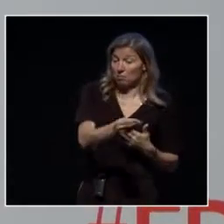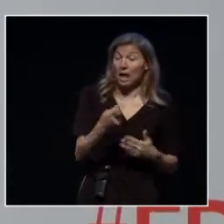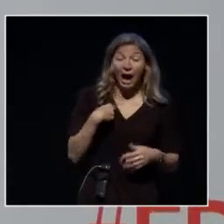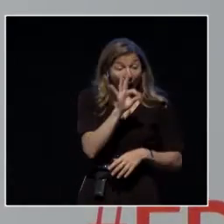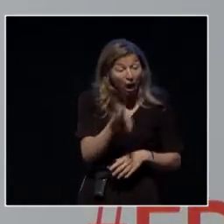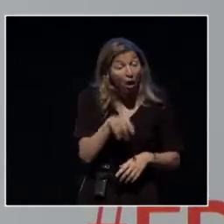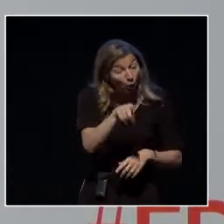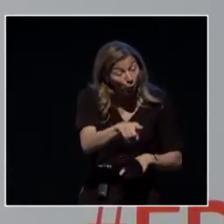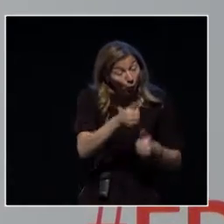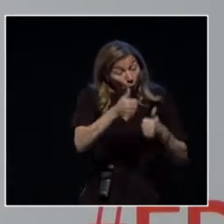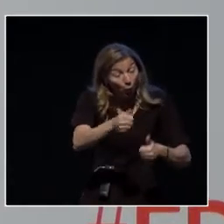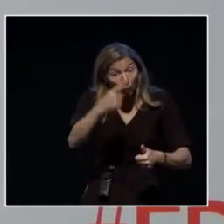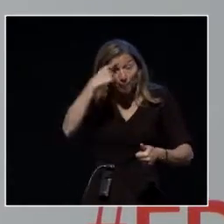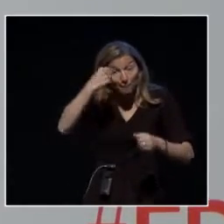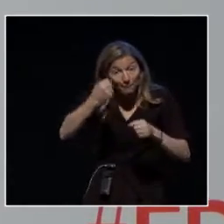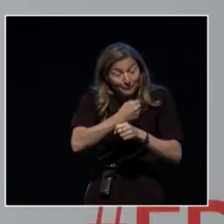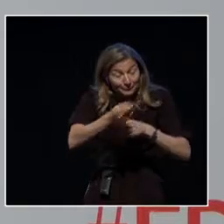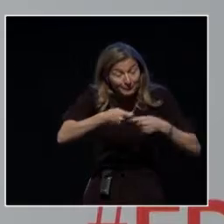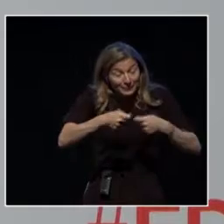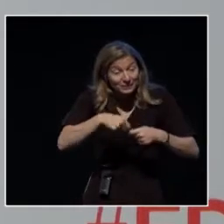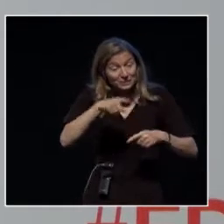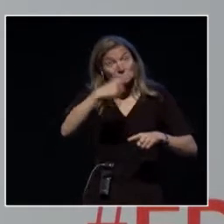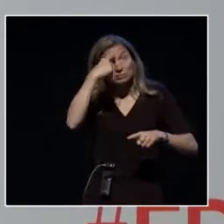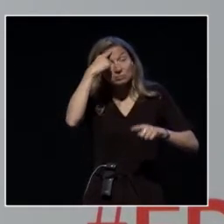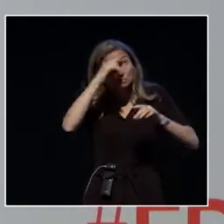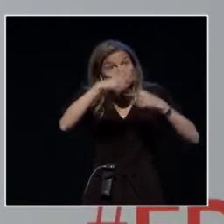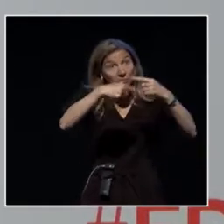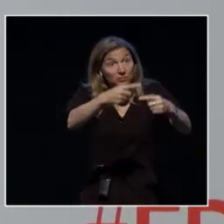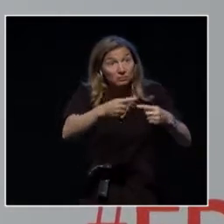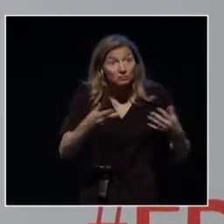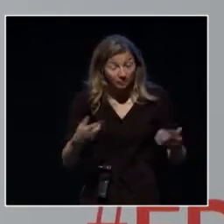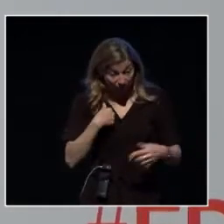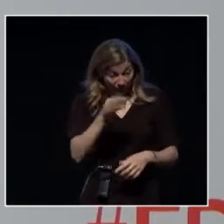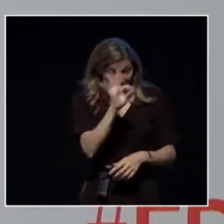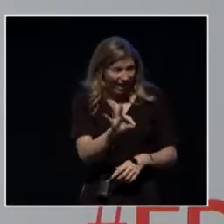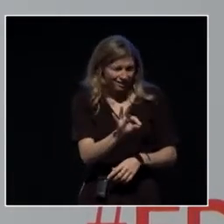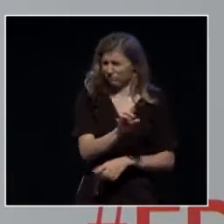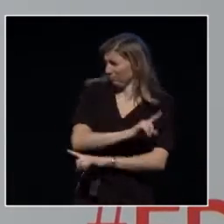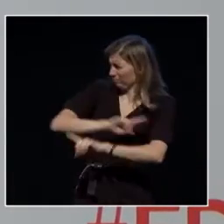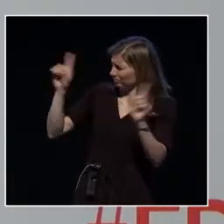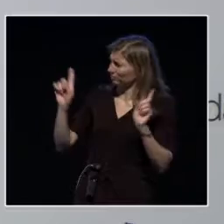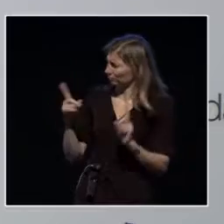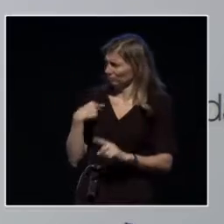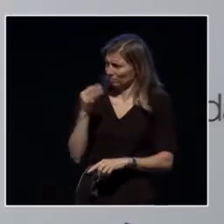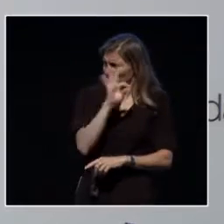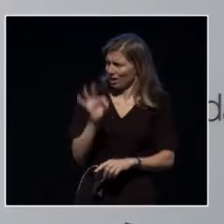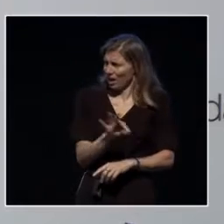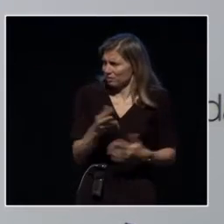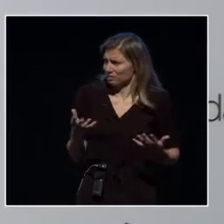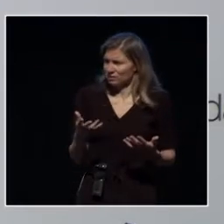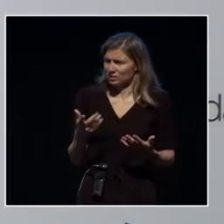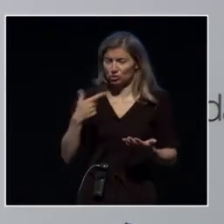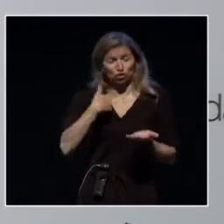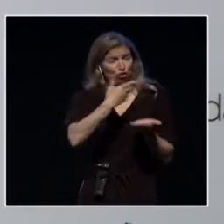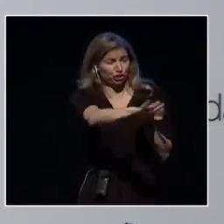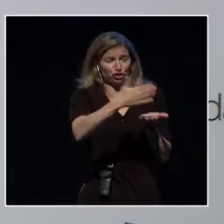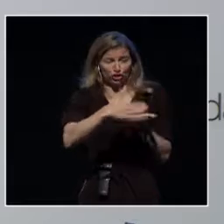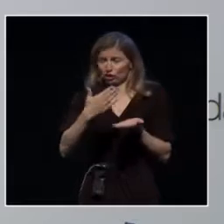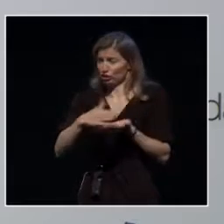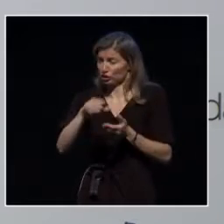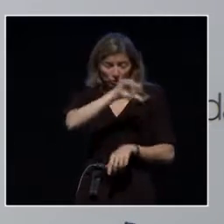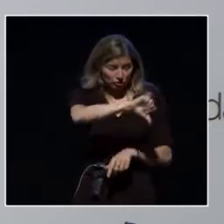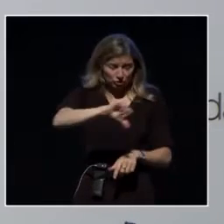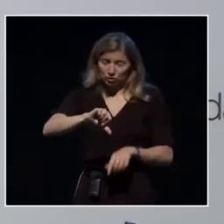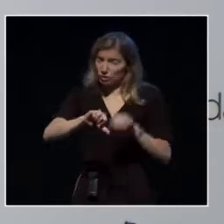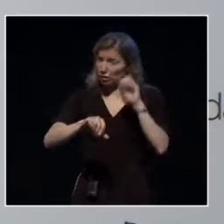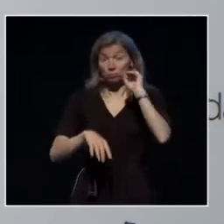you an entrepreneur? That question doesn't make any sense to them. So I never asked that question. I never reject anybody. So why do